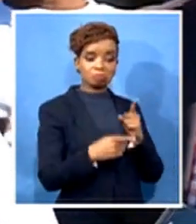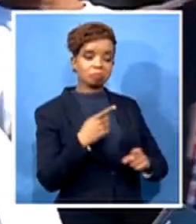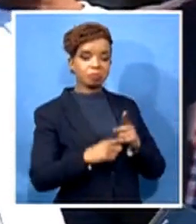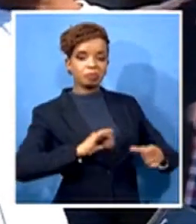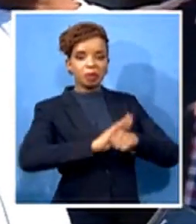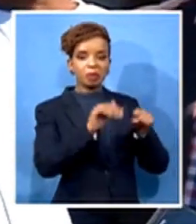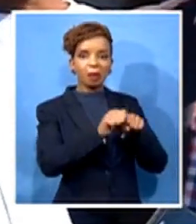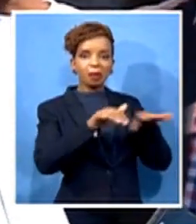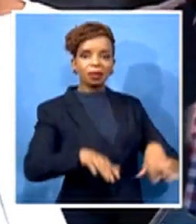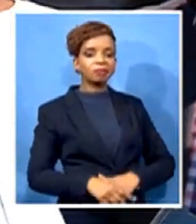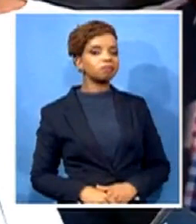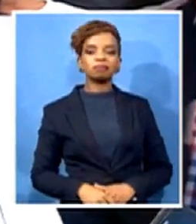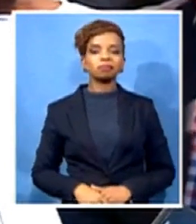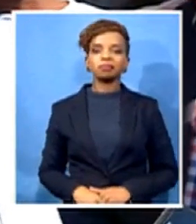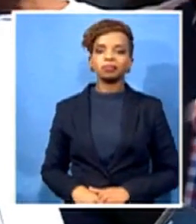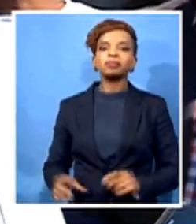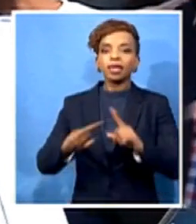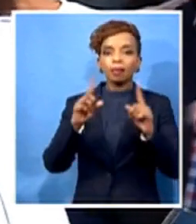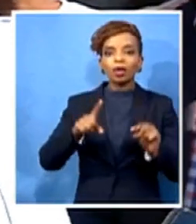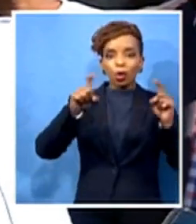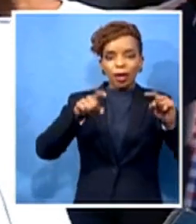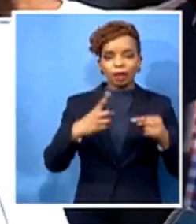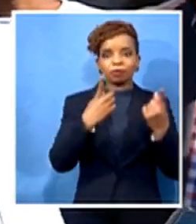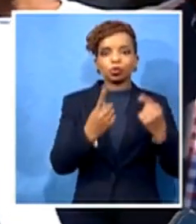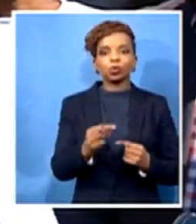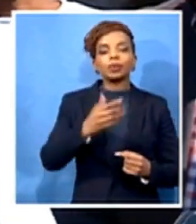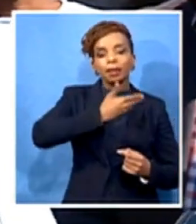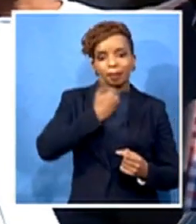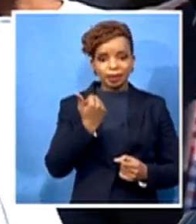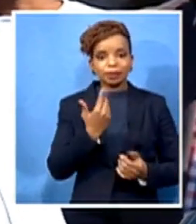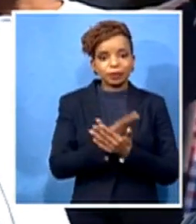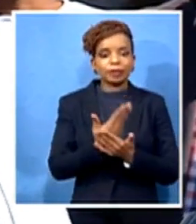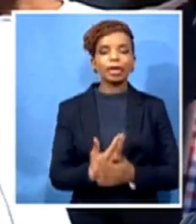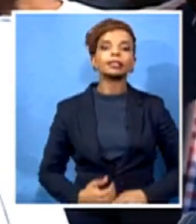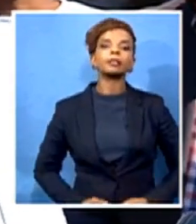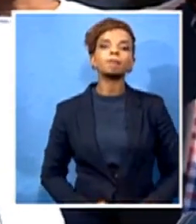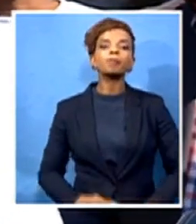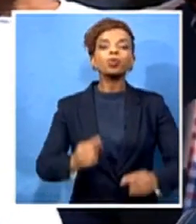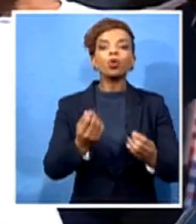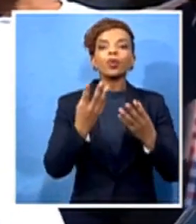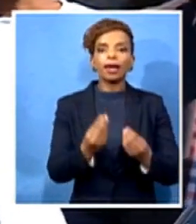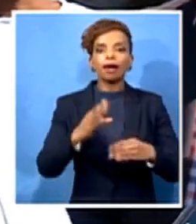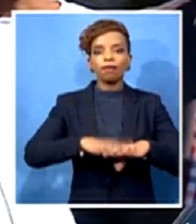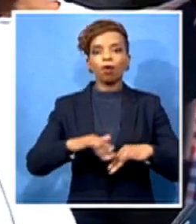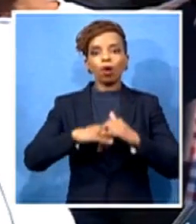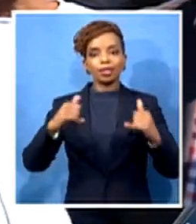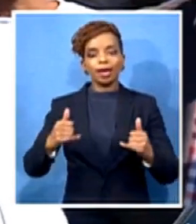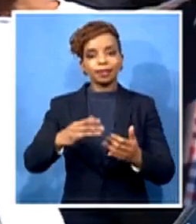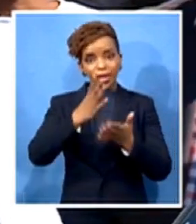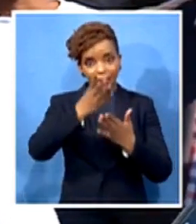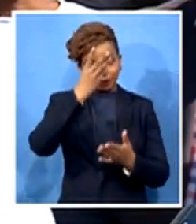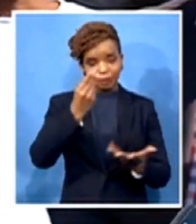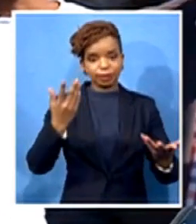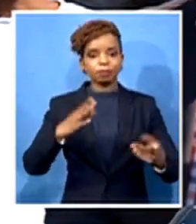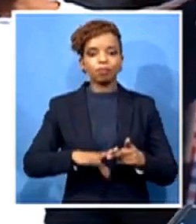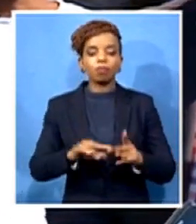best what we can do. We have online lessons, as you know. We also have radio station here. We have Mutse, a radio